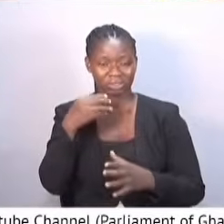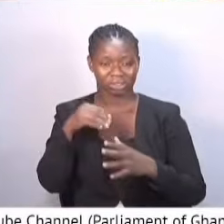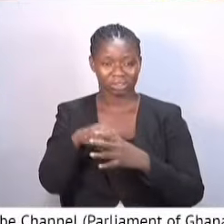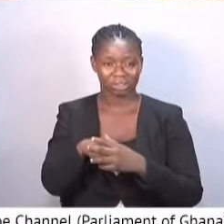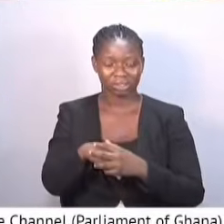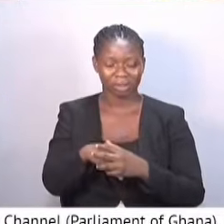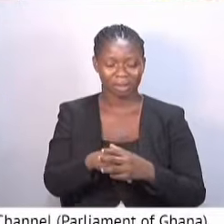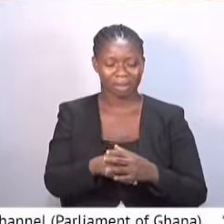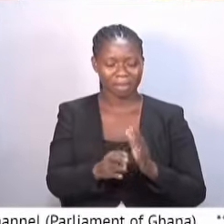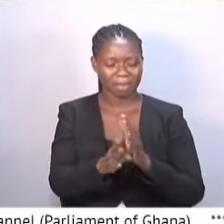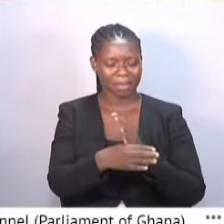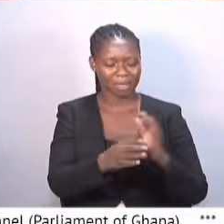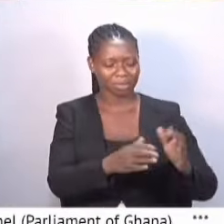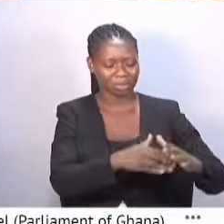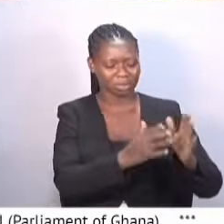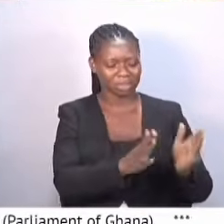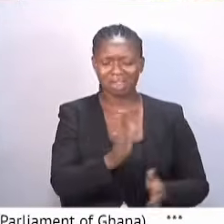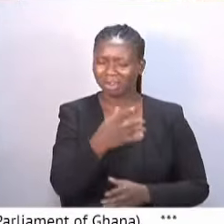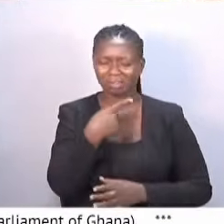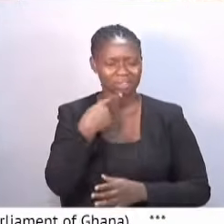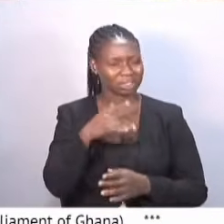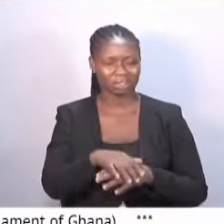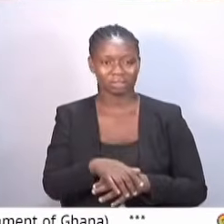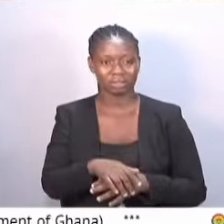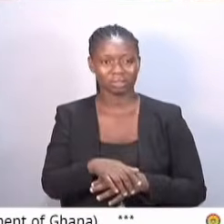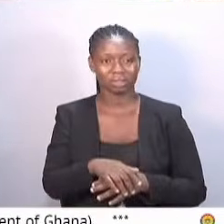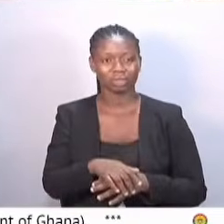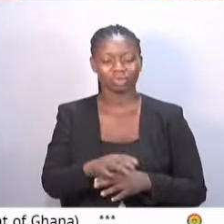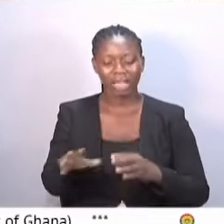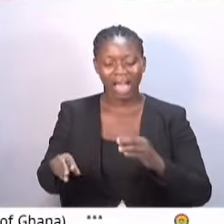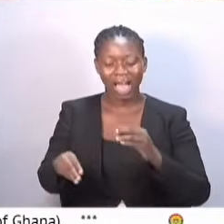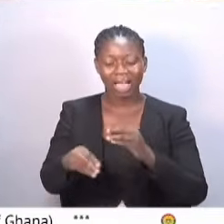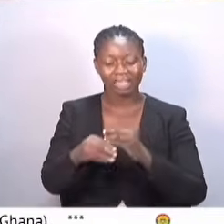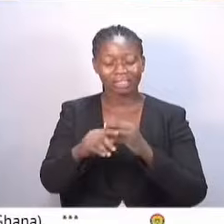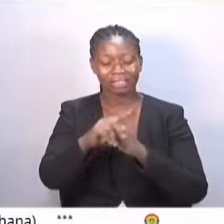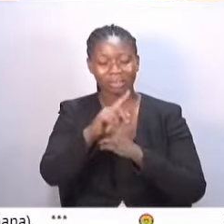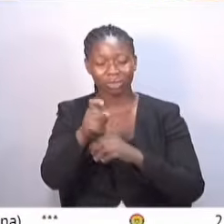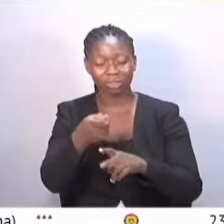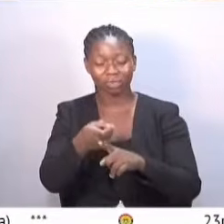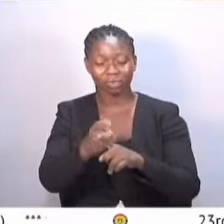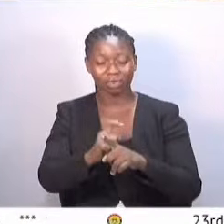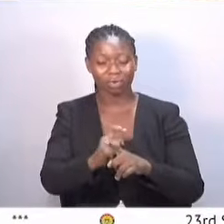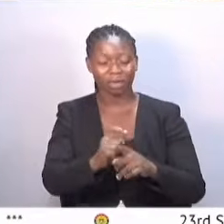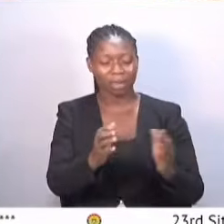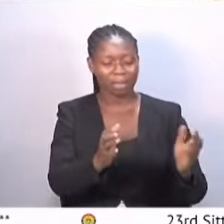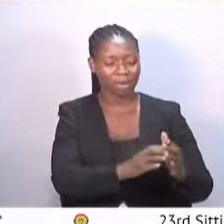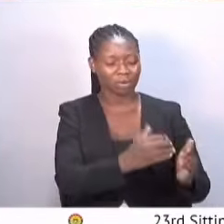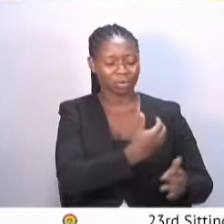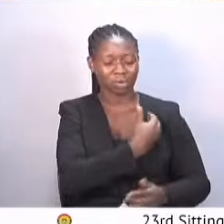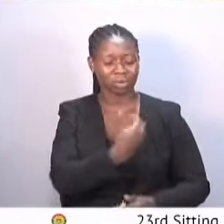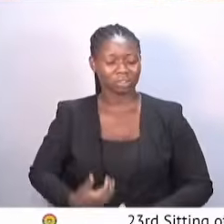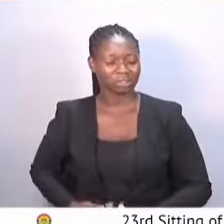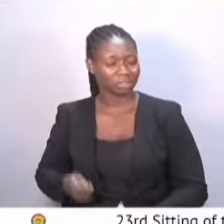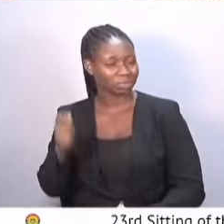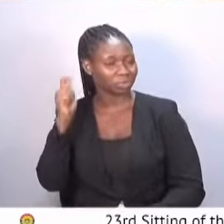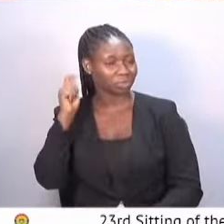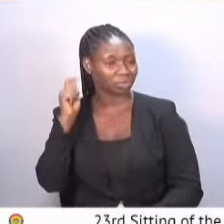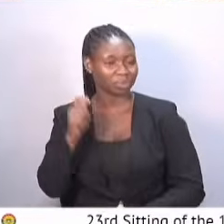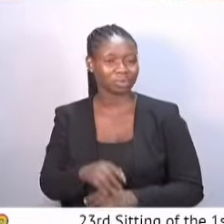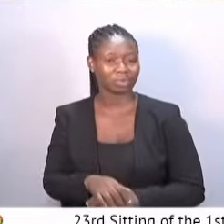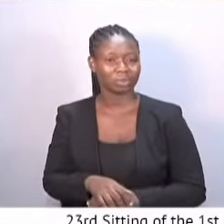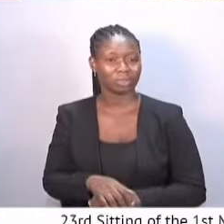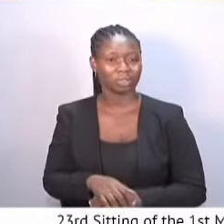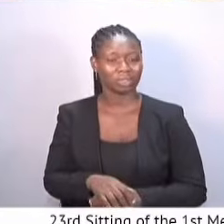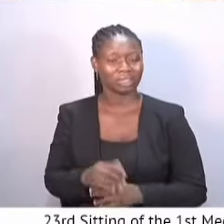attributed to him by the minority. No, it never. It was the supplementary question from the minority chief whip